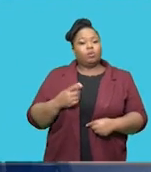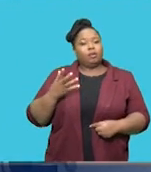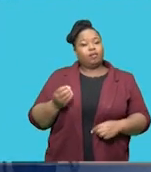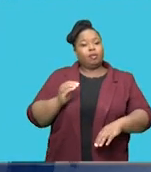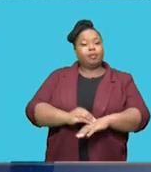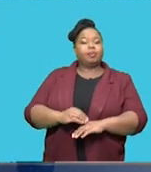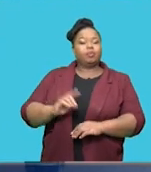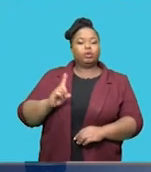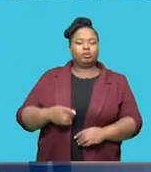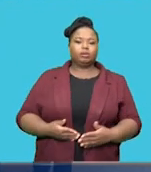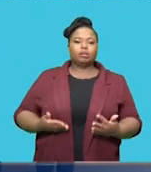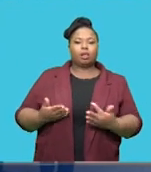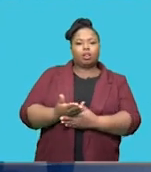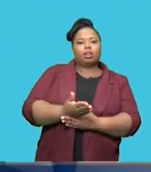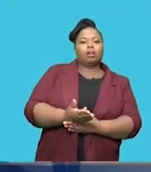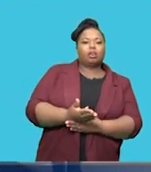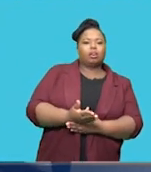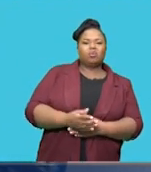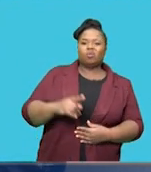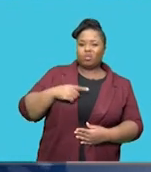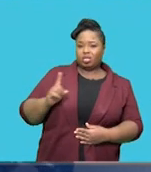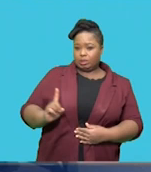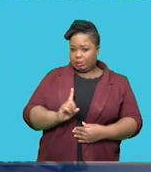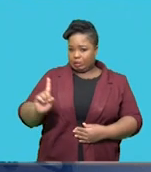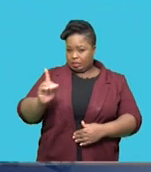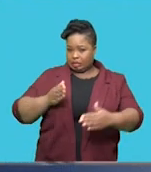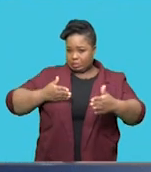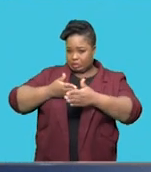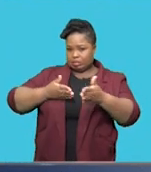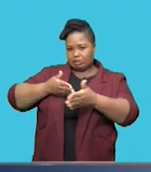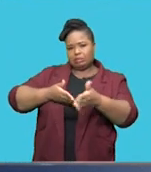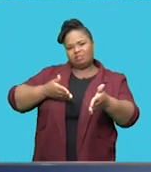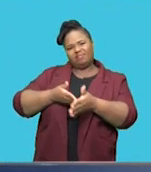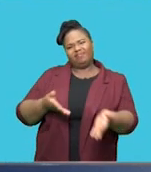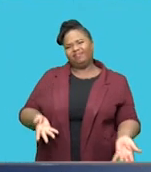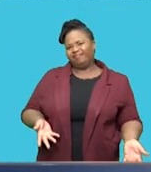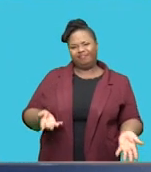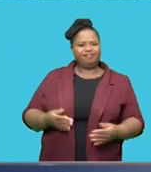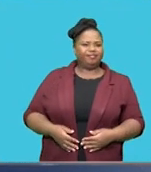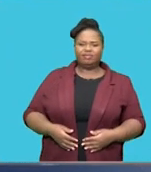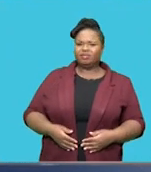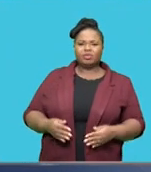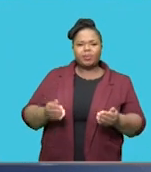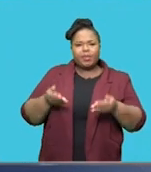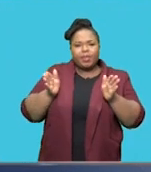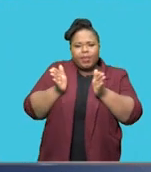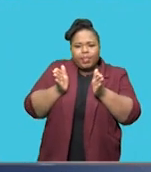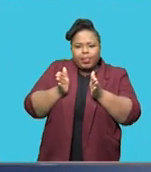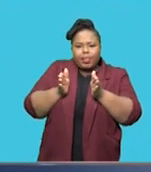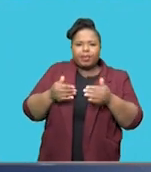issue with accessibility, because if you go inside Zandspruit and you look, you'll find ukuthi okunye indlela zincane.